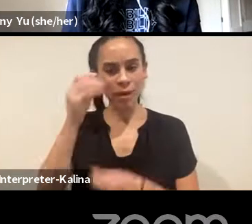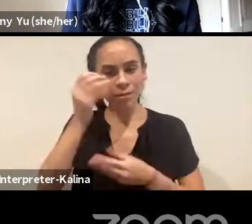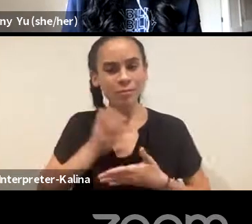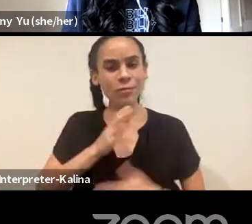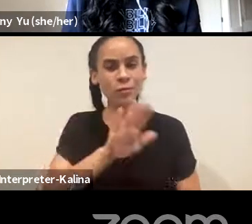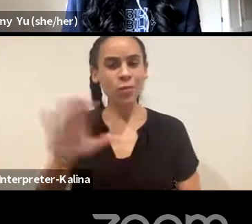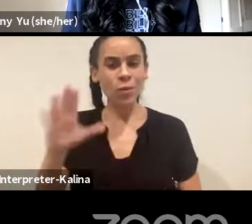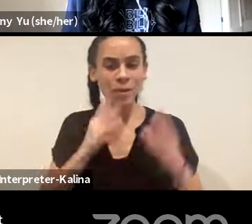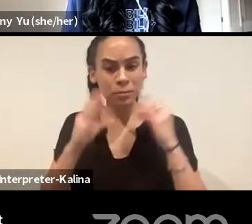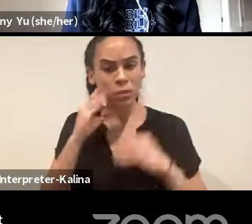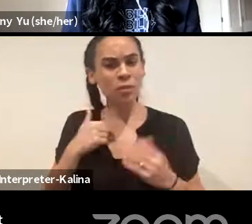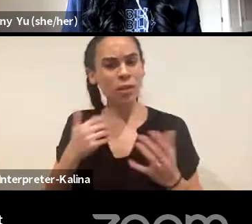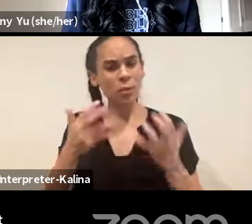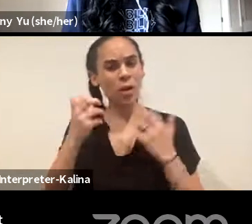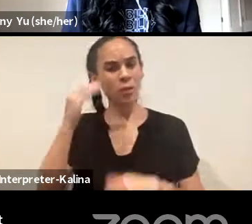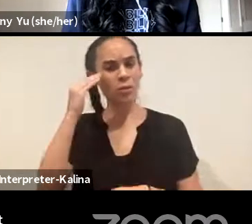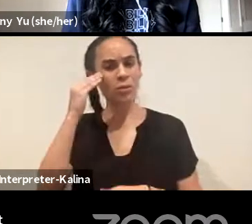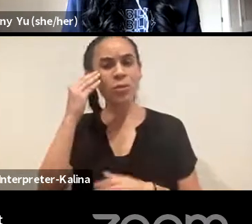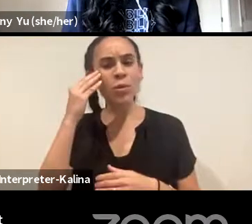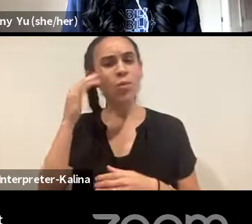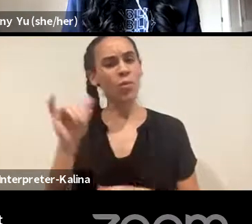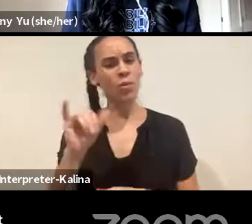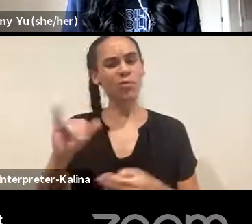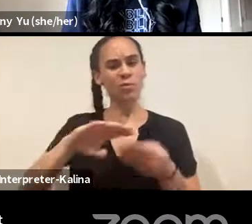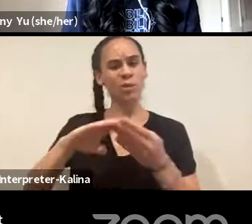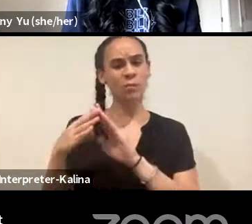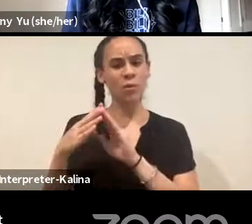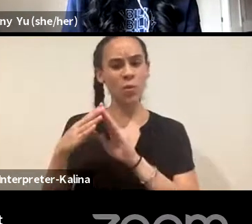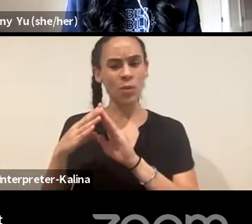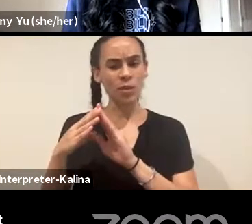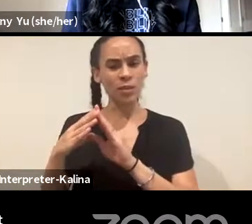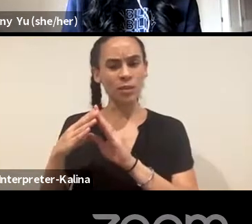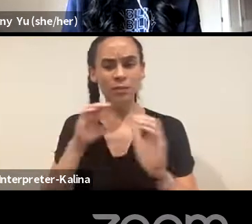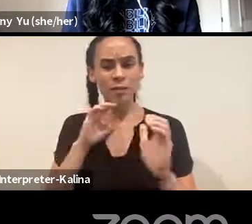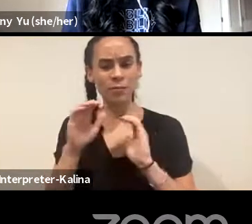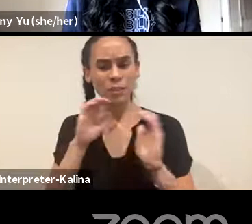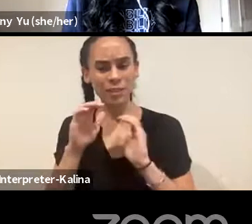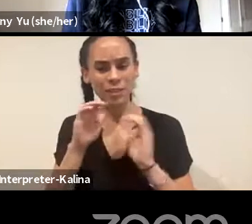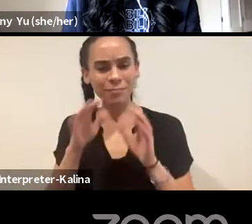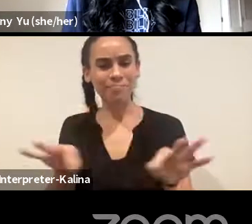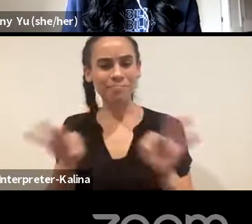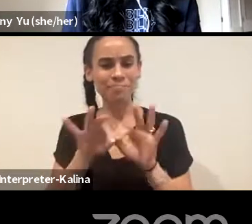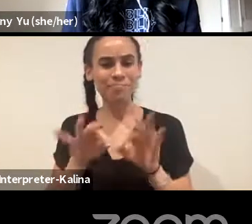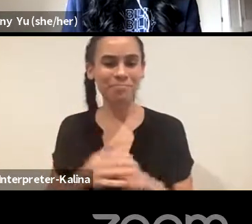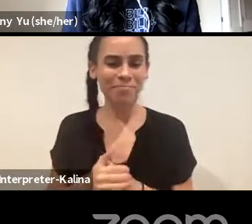be a community conversation. Cool. So